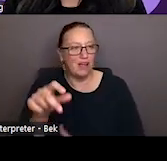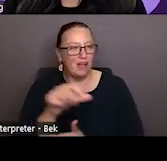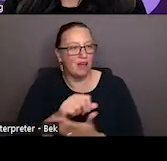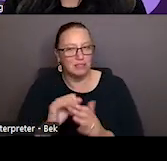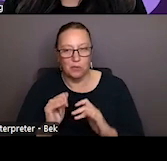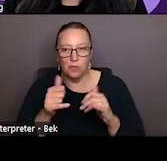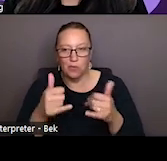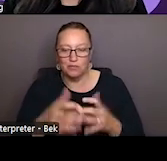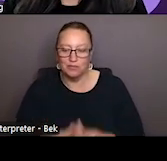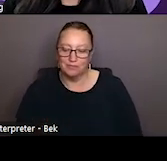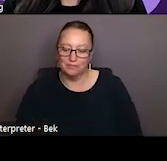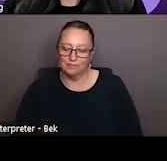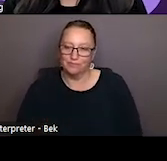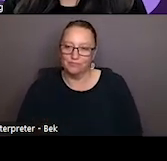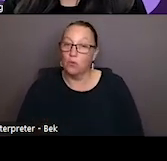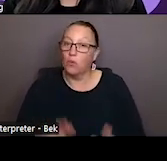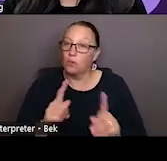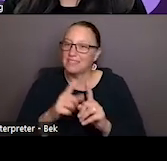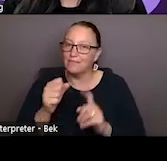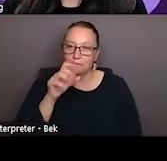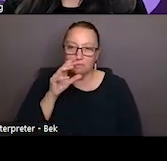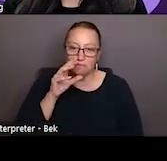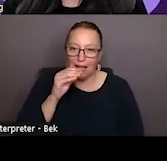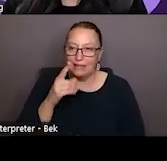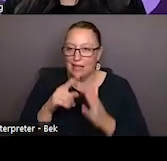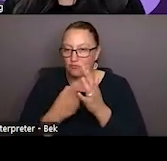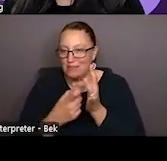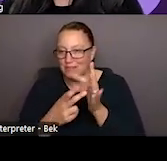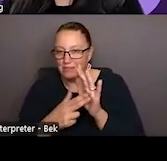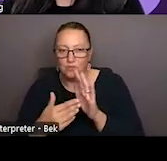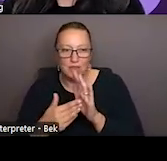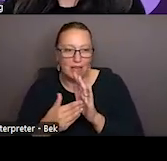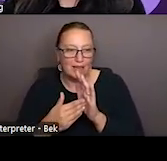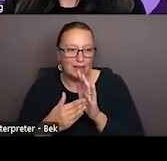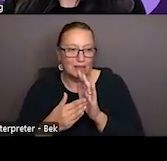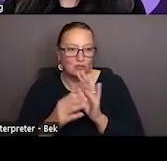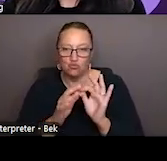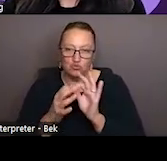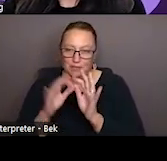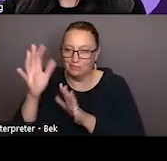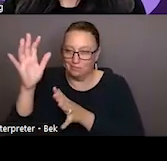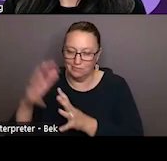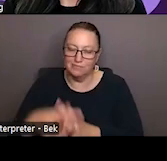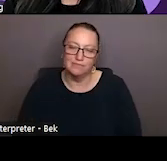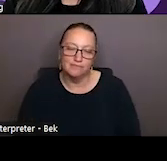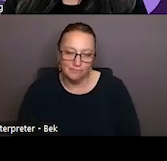Thanks, Alice. We also have Rebecca and Erin with us today, who'll be providing Auslan